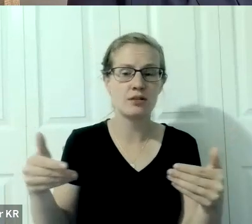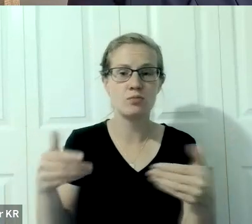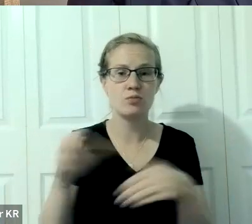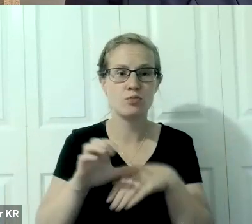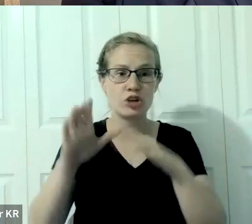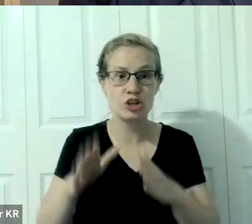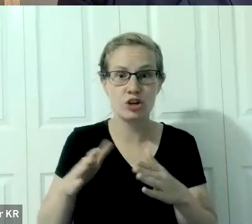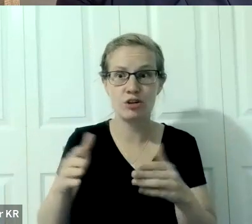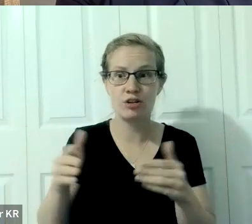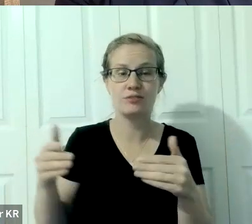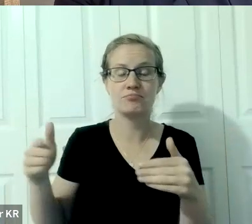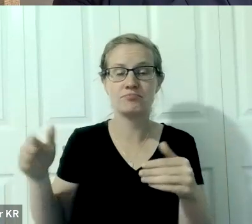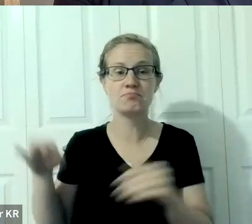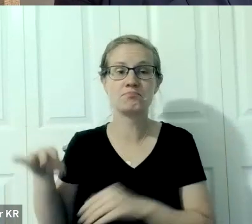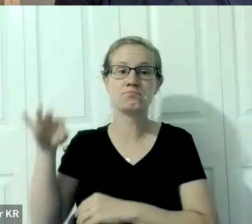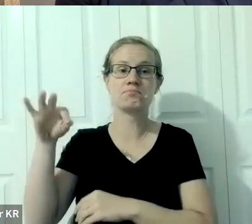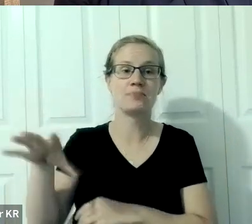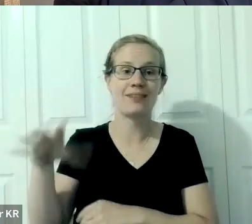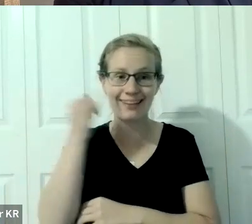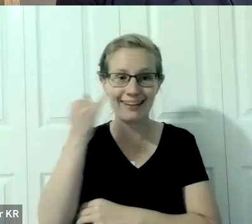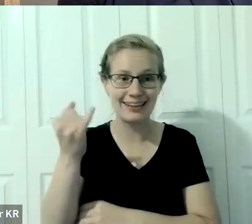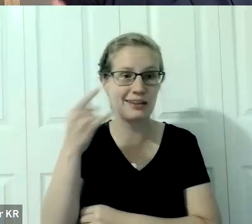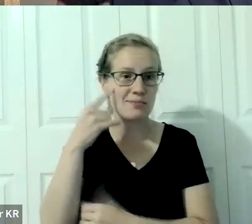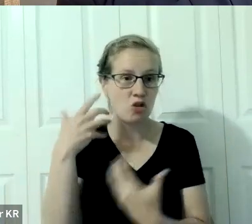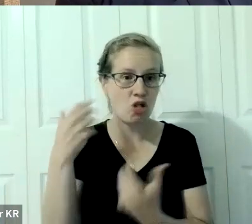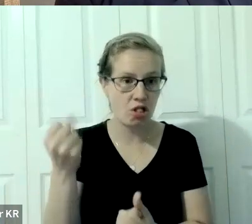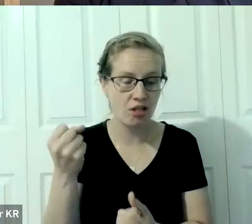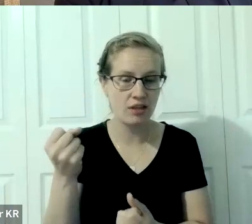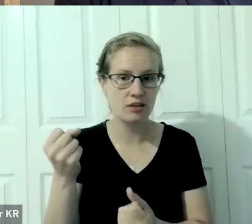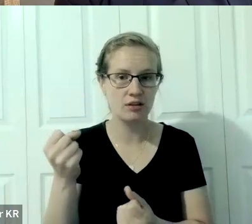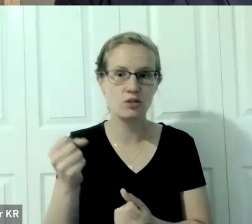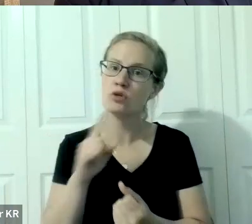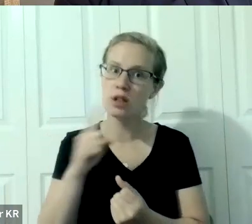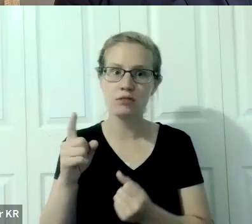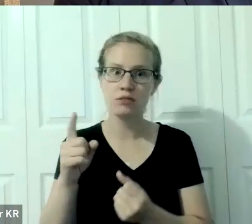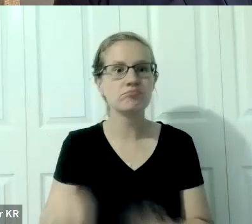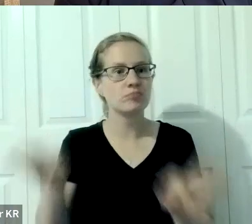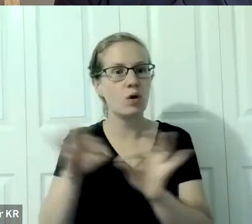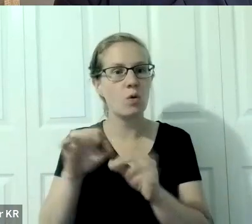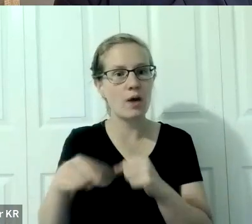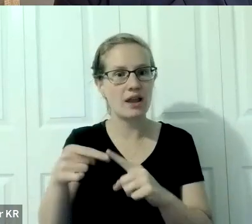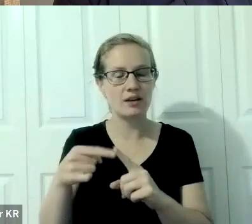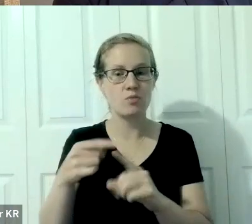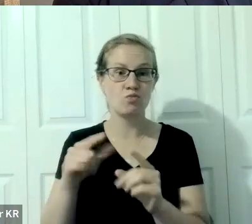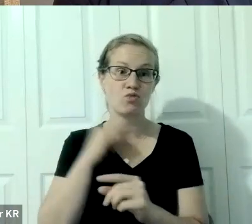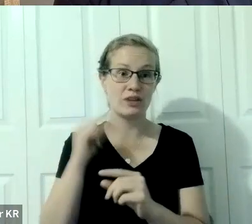the idea of mental health, it really goes a long way when it comes from a